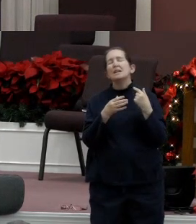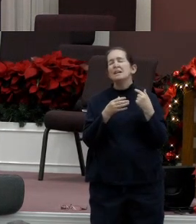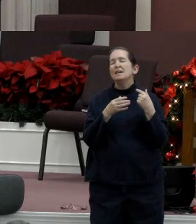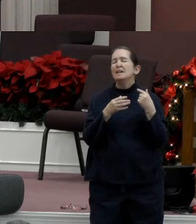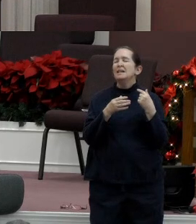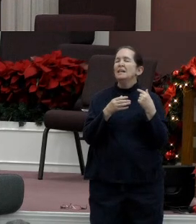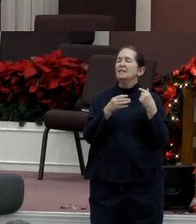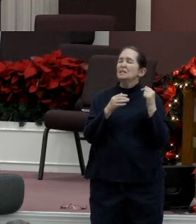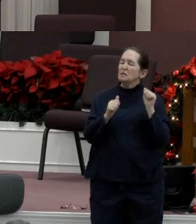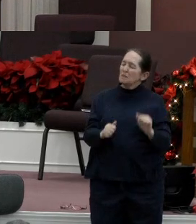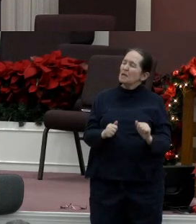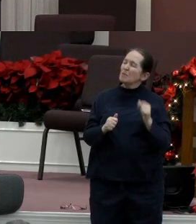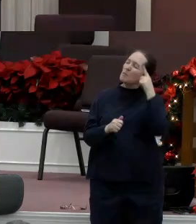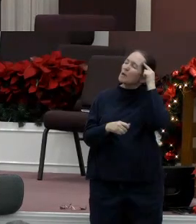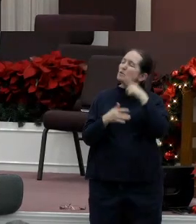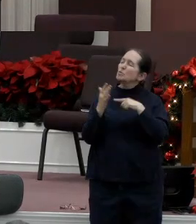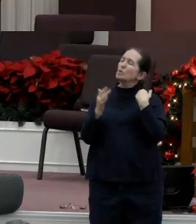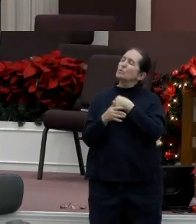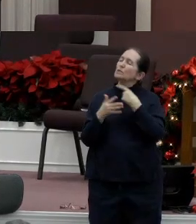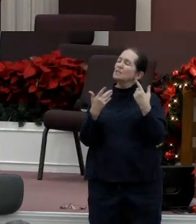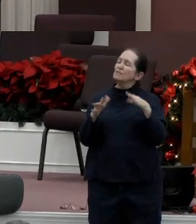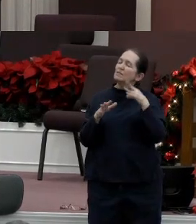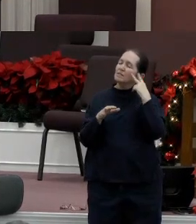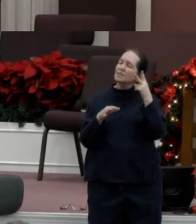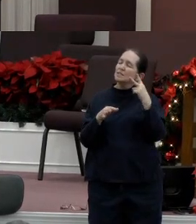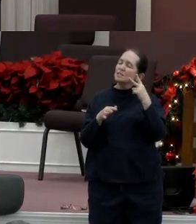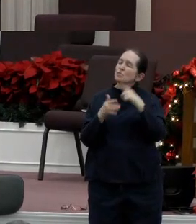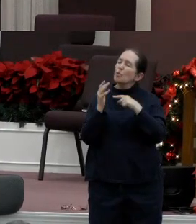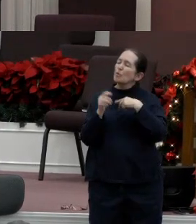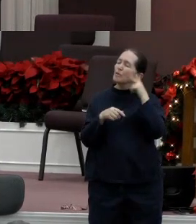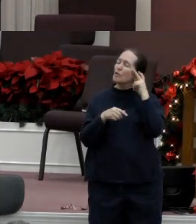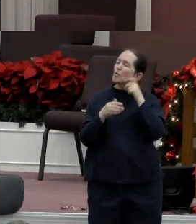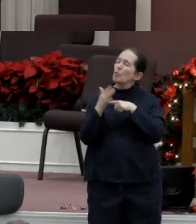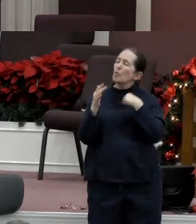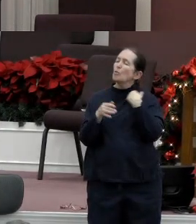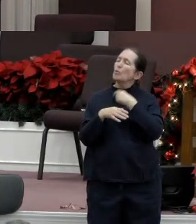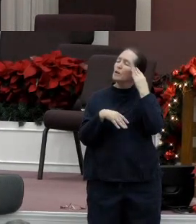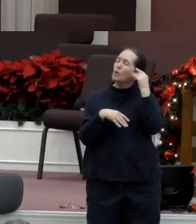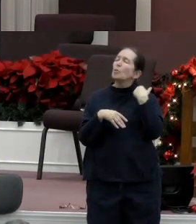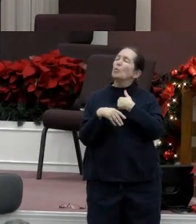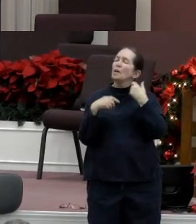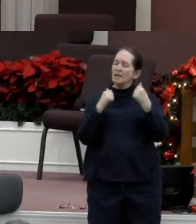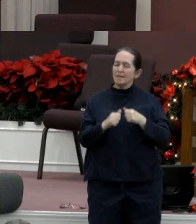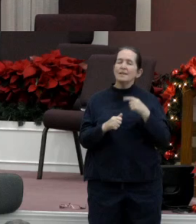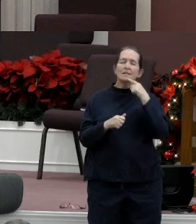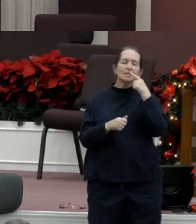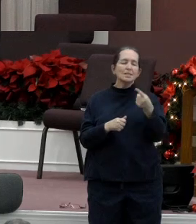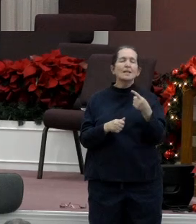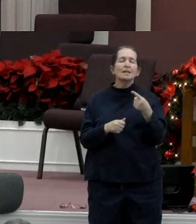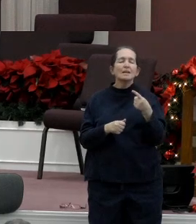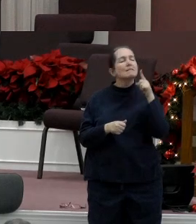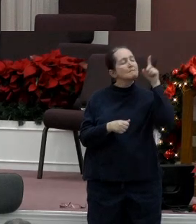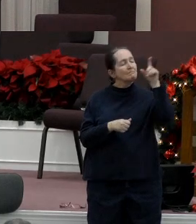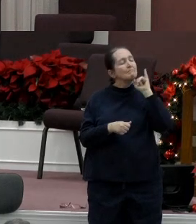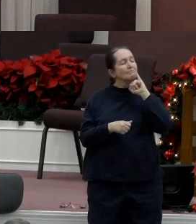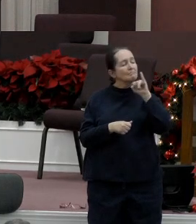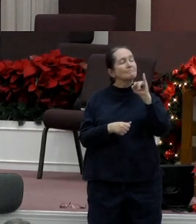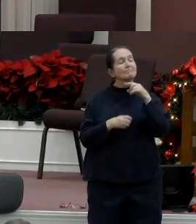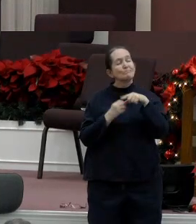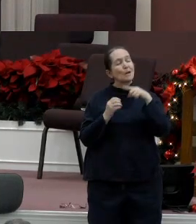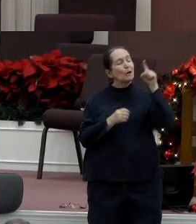of what we have seen and what we have heard and what we know, we might be able to say He is about